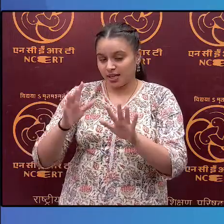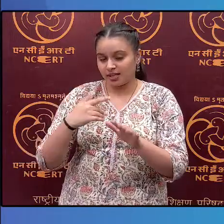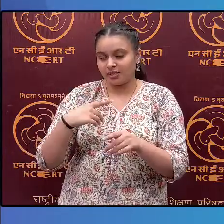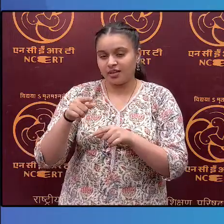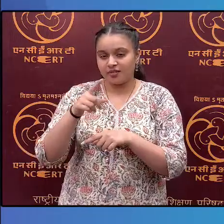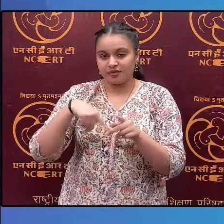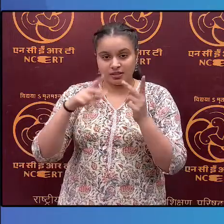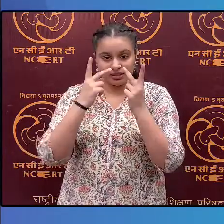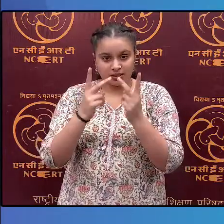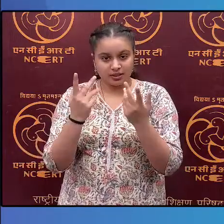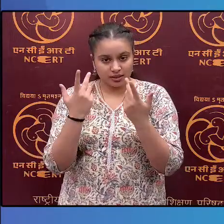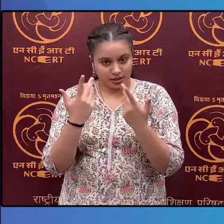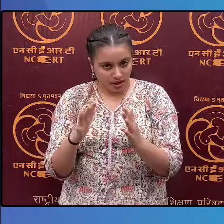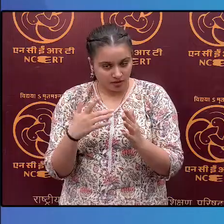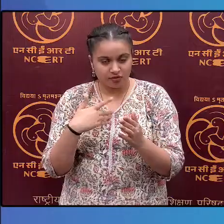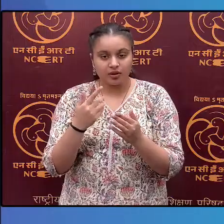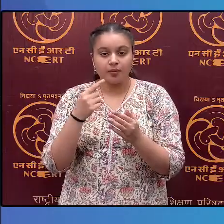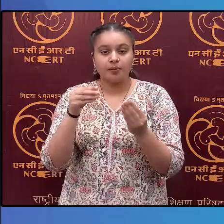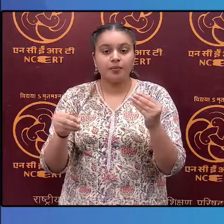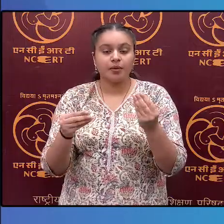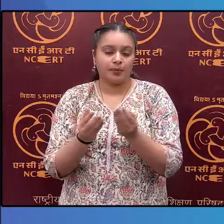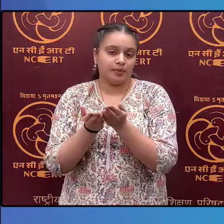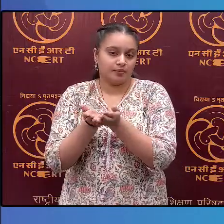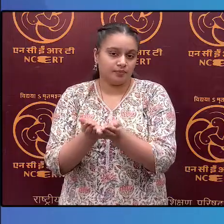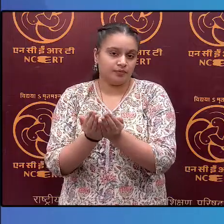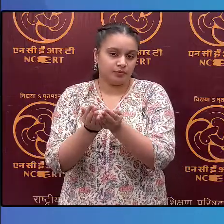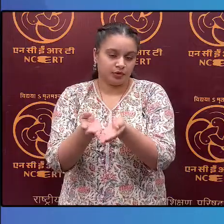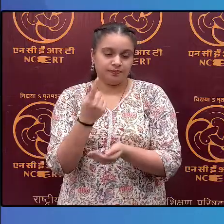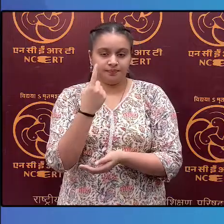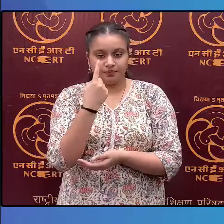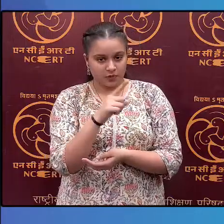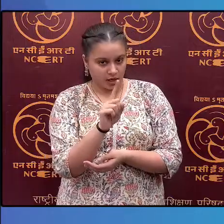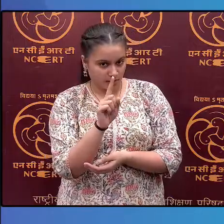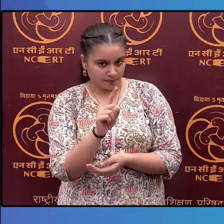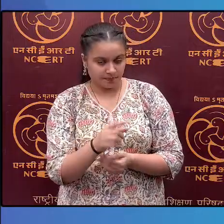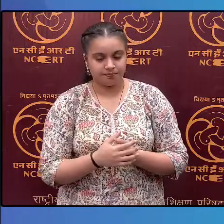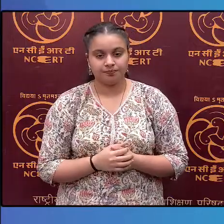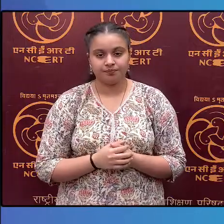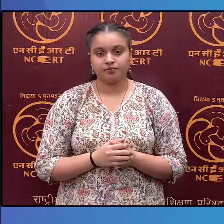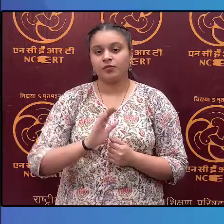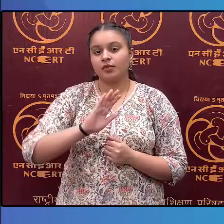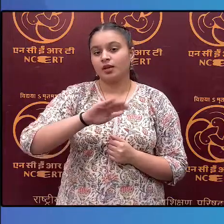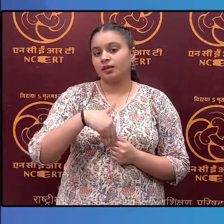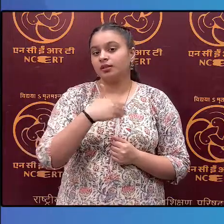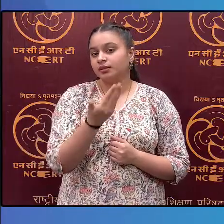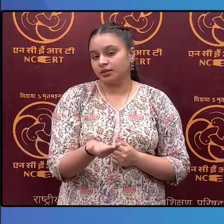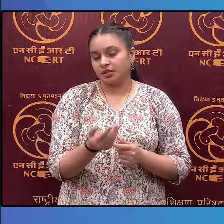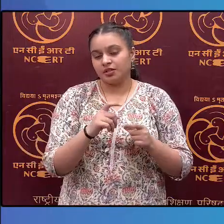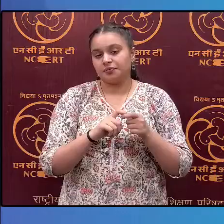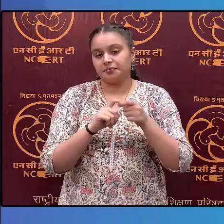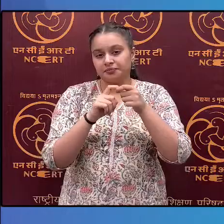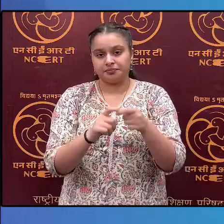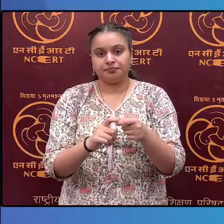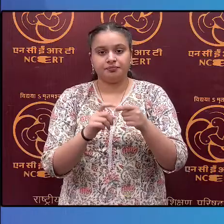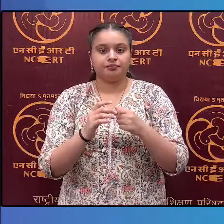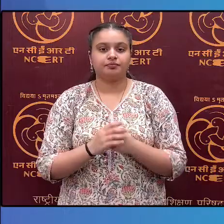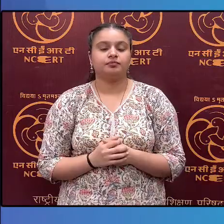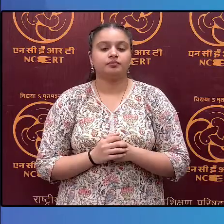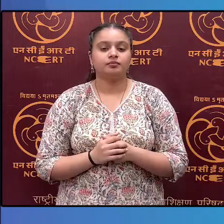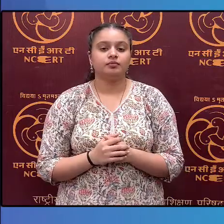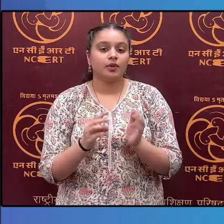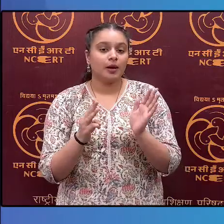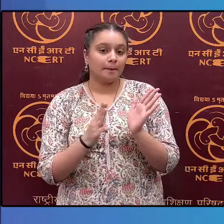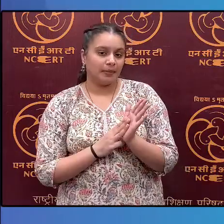boats near the stream. Okay, this was the correct answer by ma'am. Now we'll move to the next question. Meena